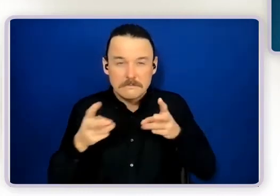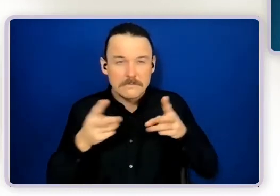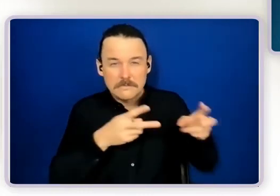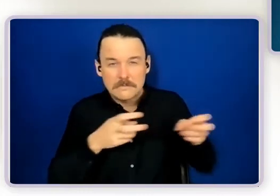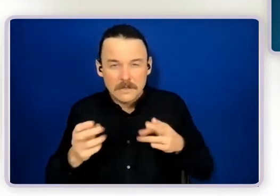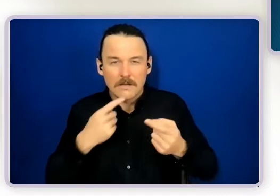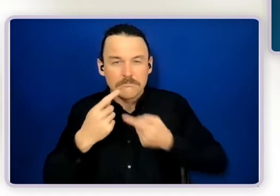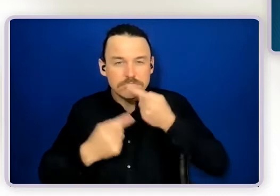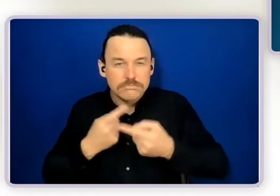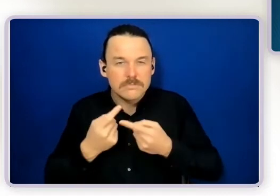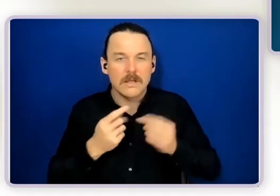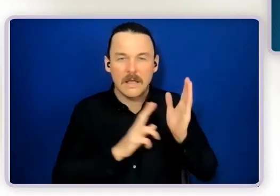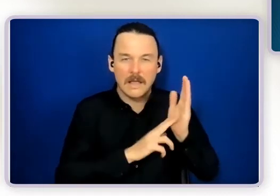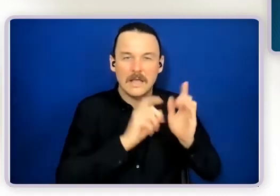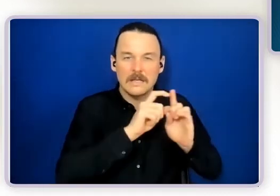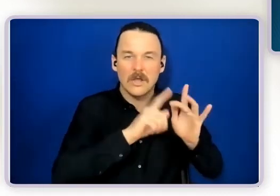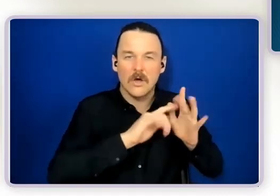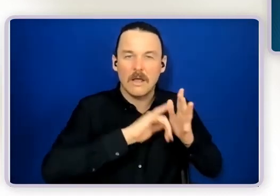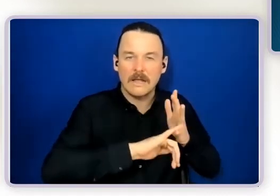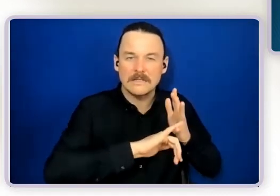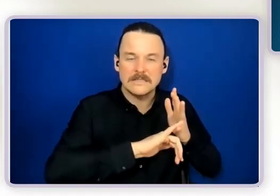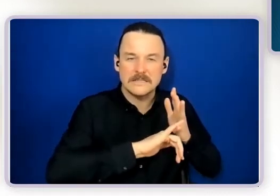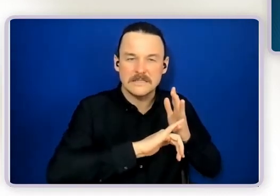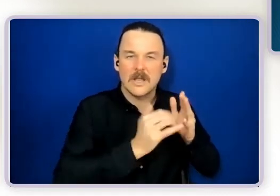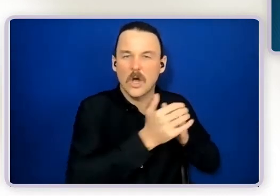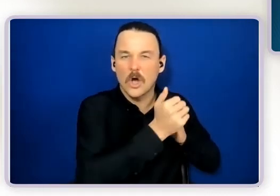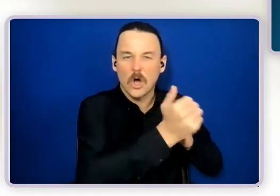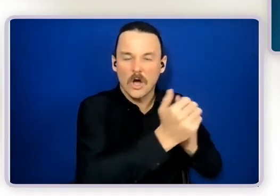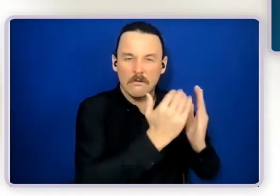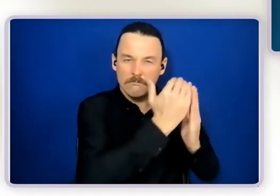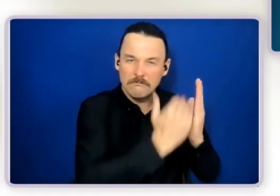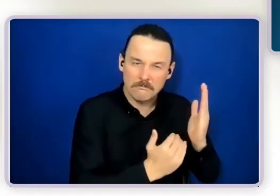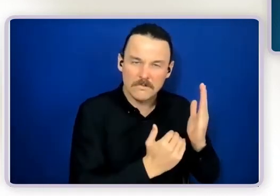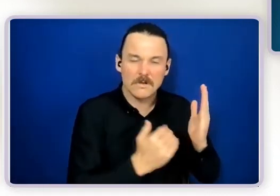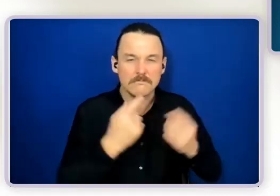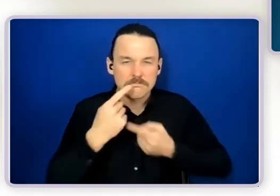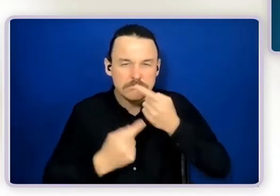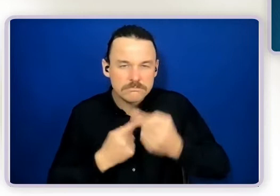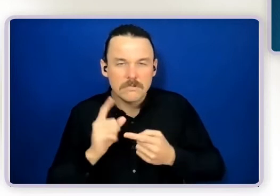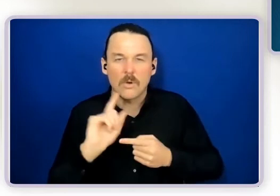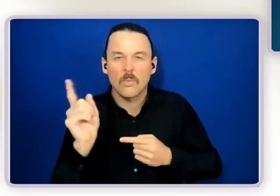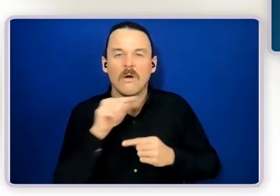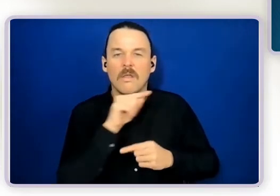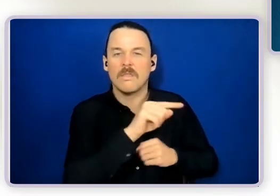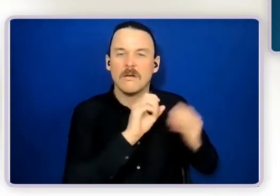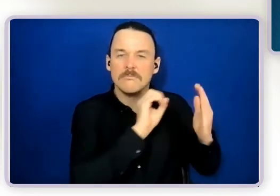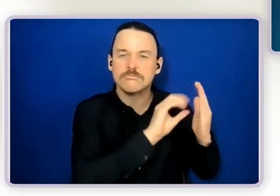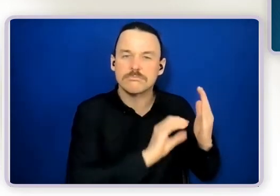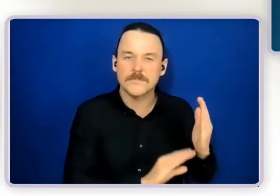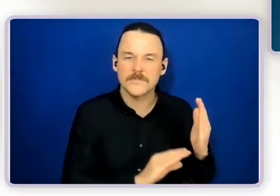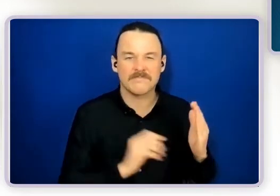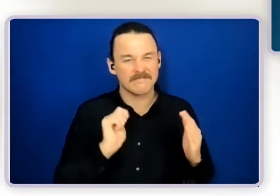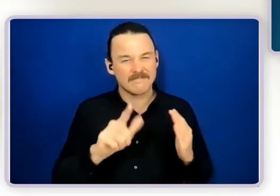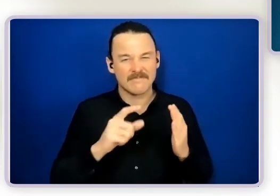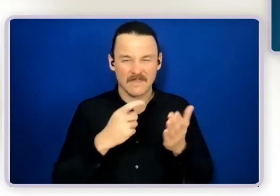in one way, I hate using the terms restraint, seclusion, and restrictive practices because I find them quite